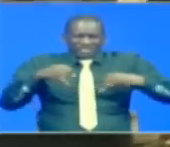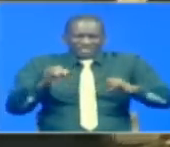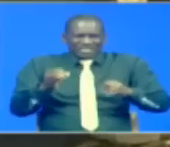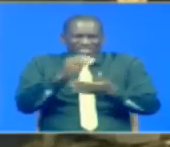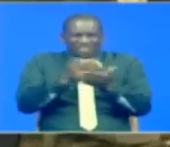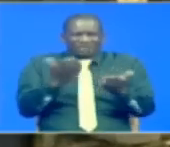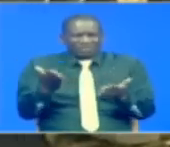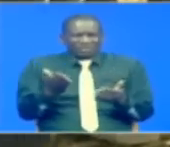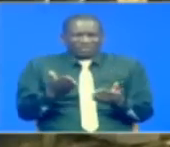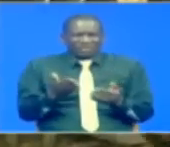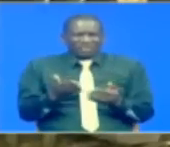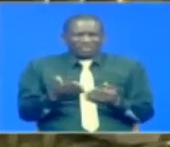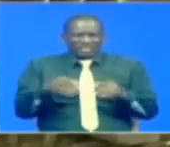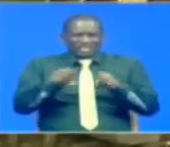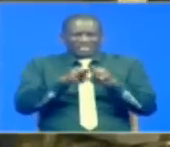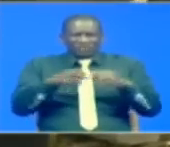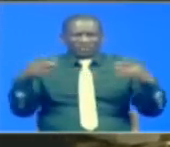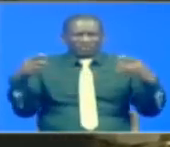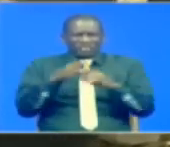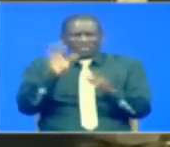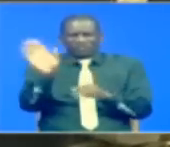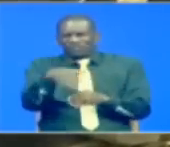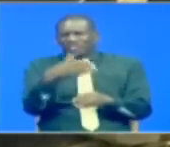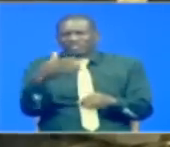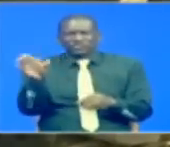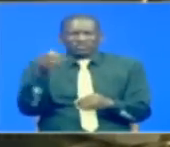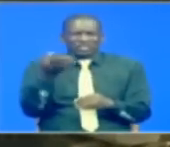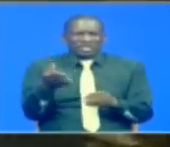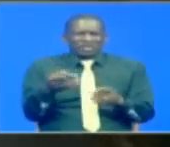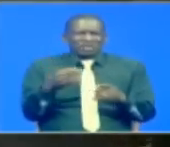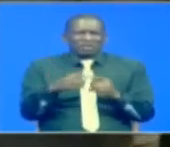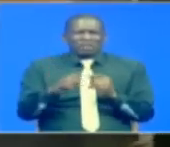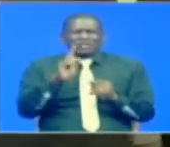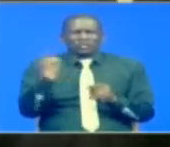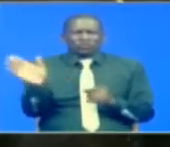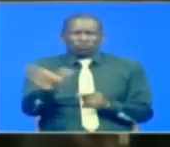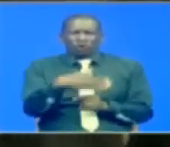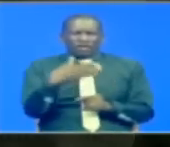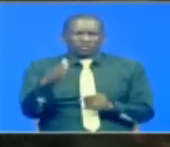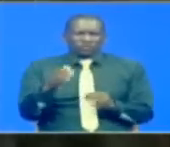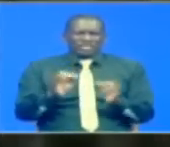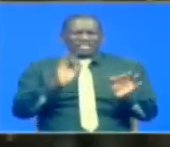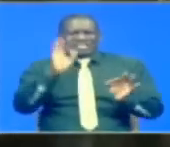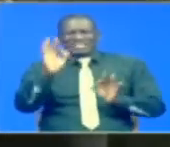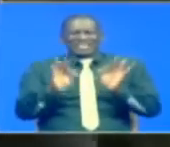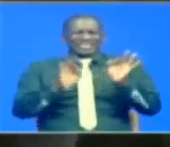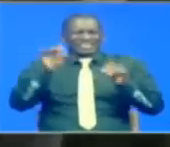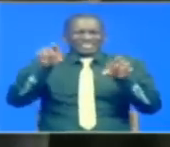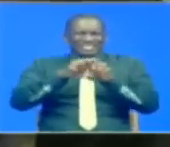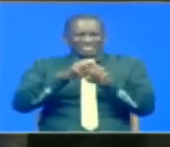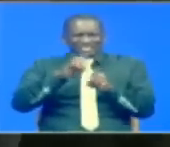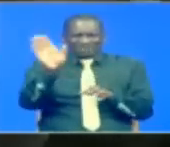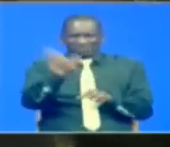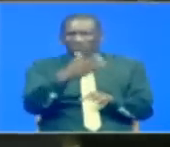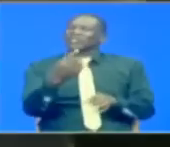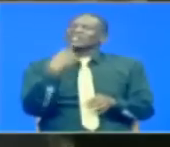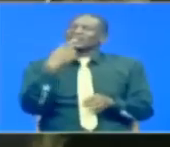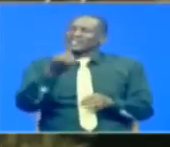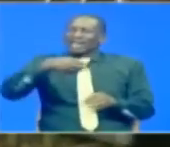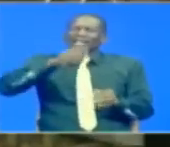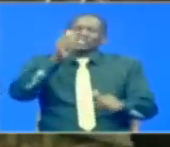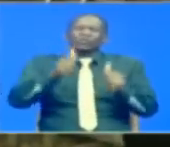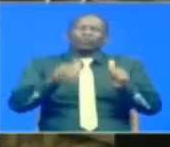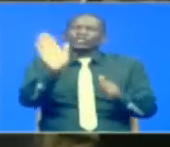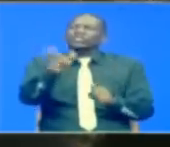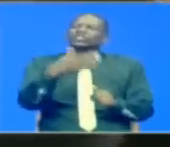I think it looks like they're different songs playing, but it's one song. They're dancing to the same song. You tell us what you think they were